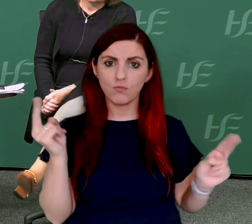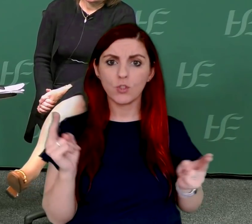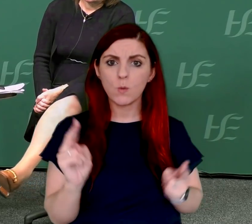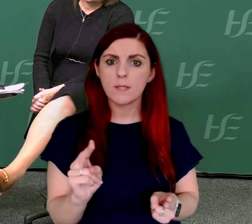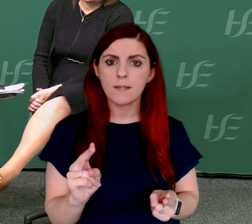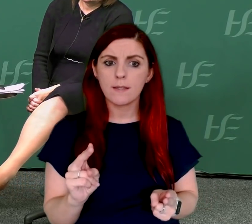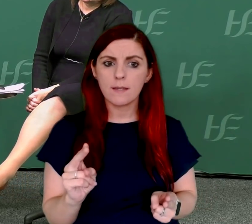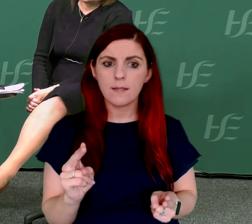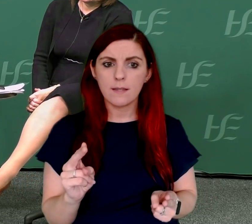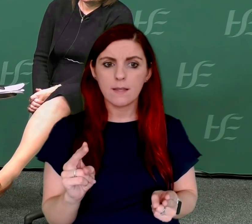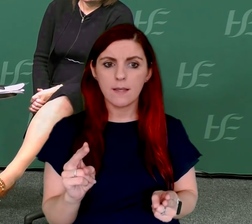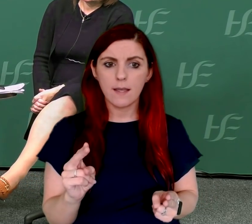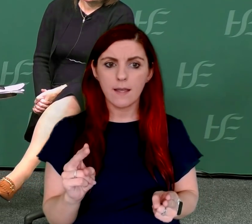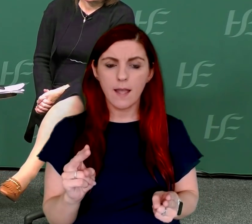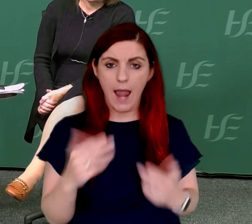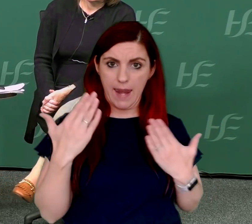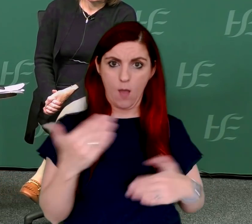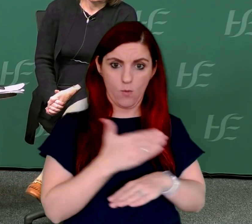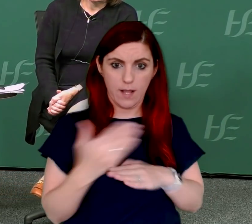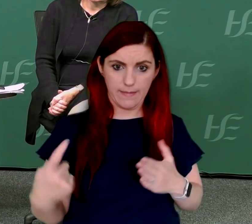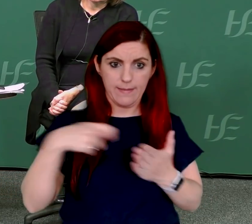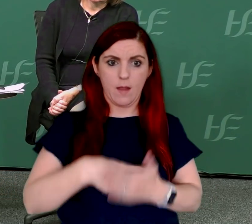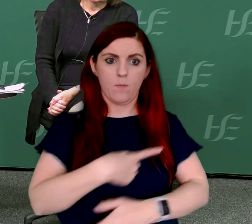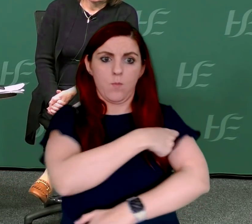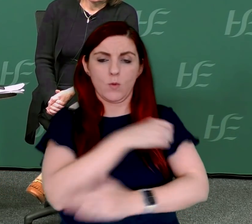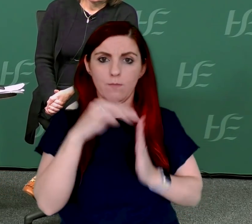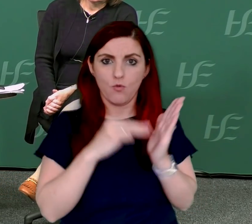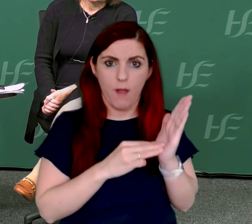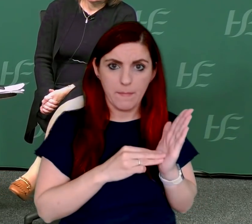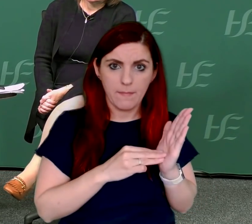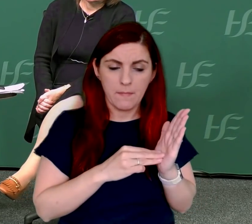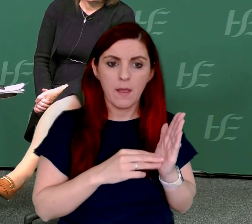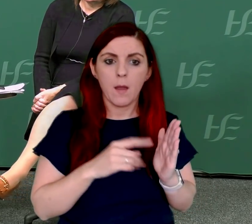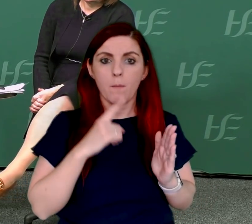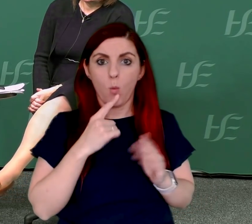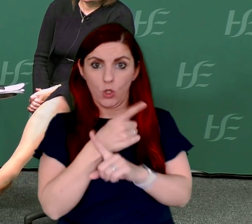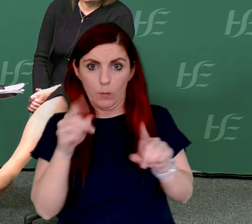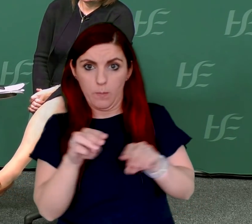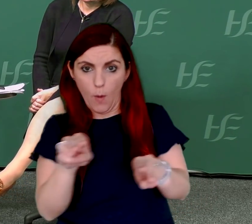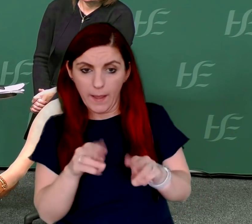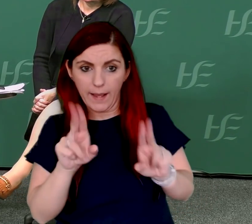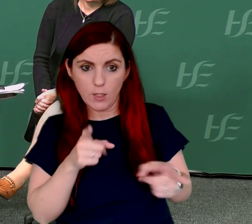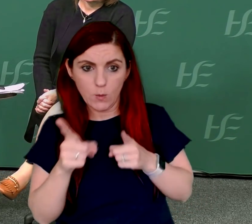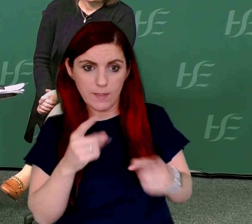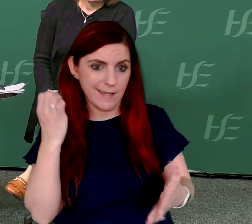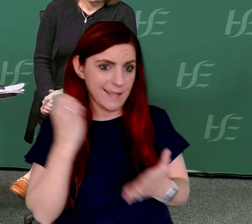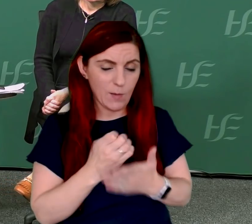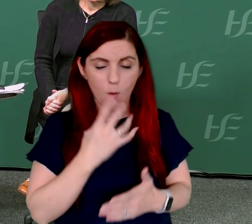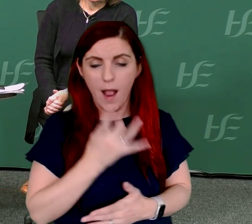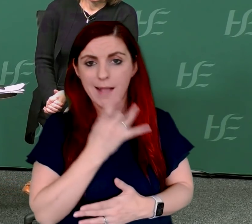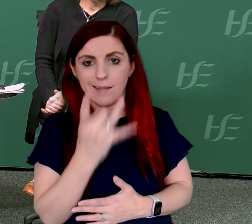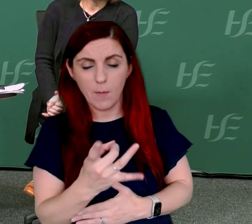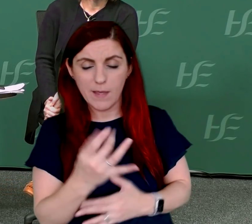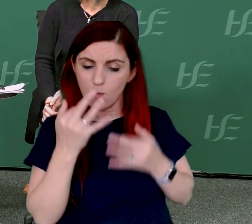a booster program to address that. But what the public can do is exactly what we've asked. These public health measures make a really